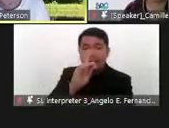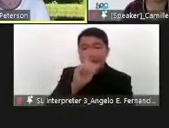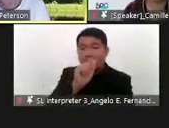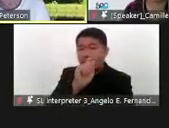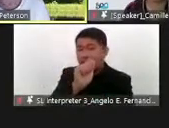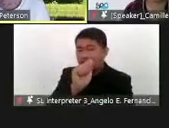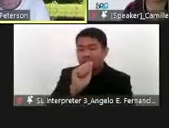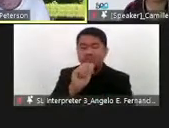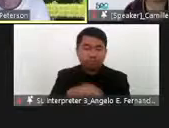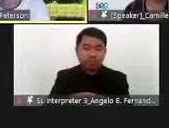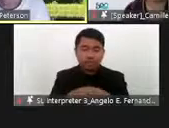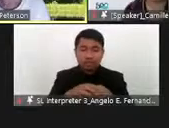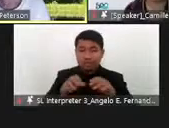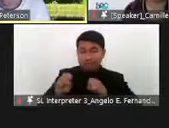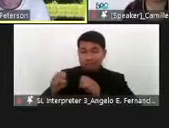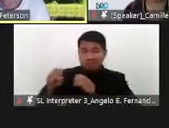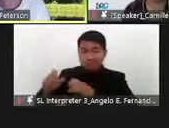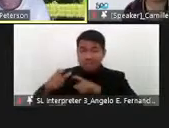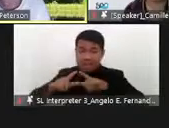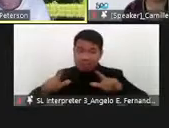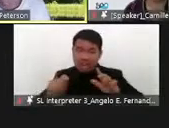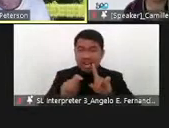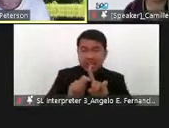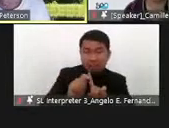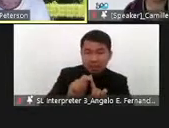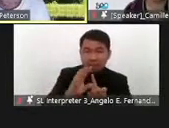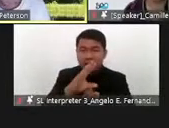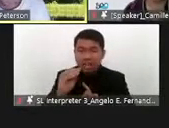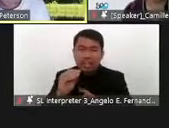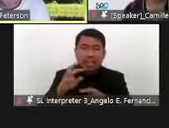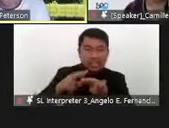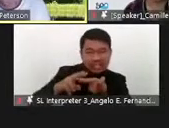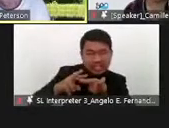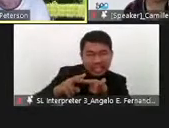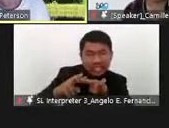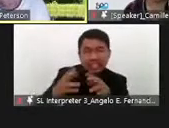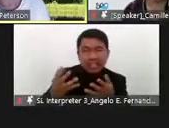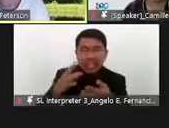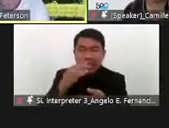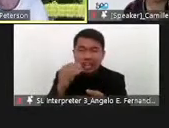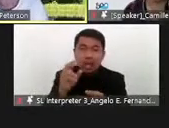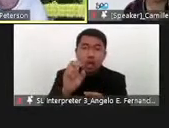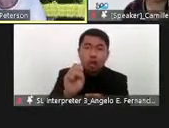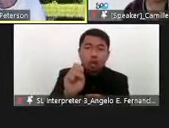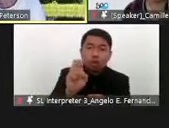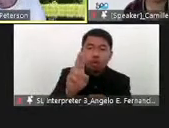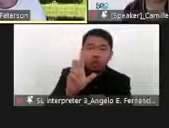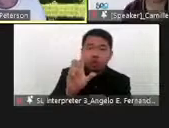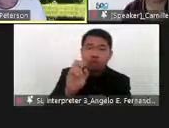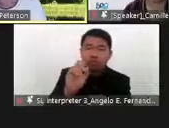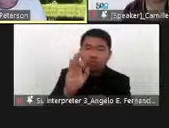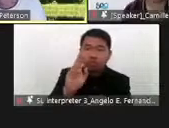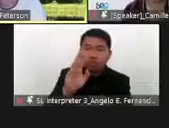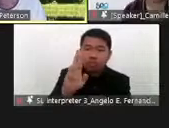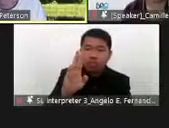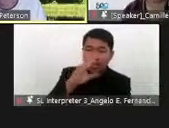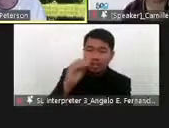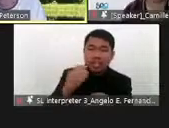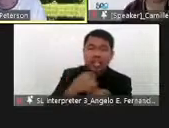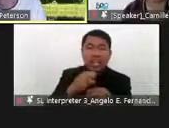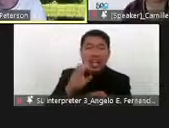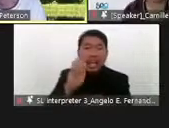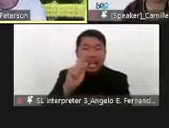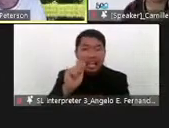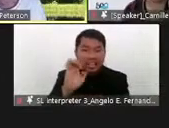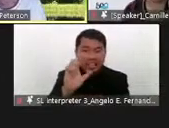sea level, but sea currents, sea temperatures, salinity, acidity, and so forth to satellites. These are now beginning to be